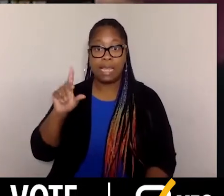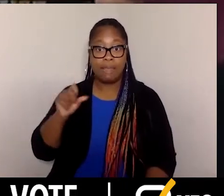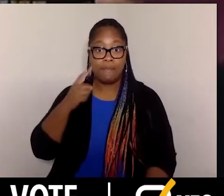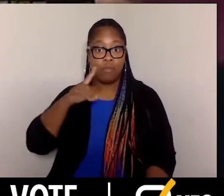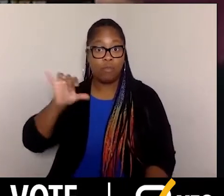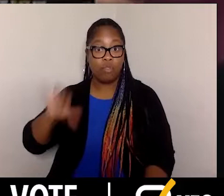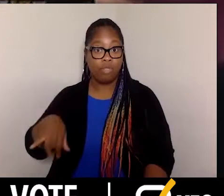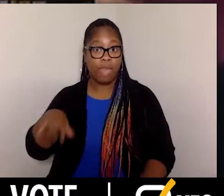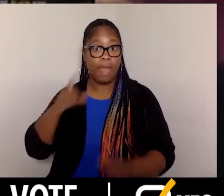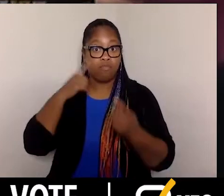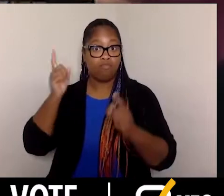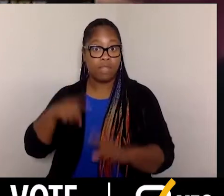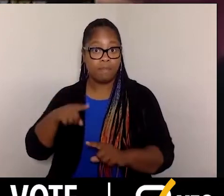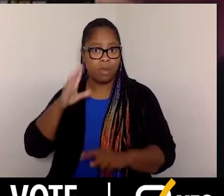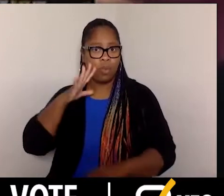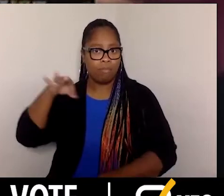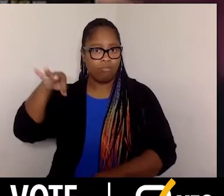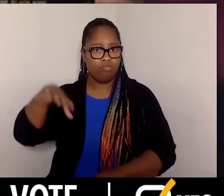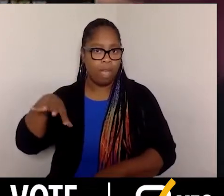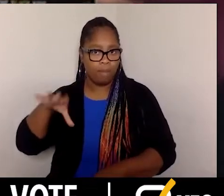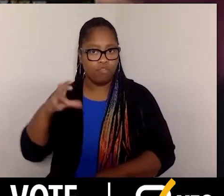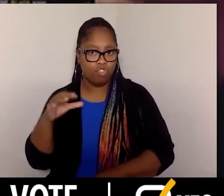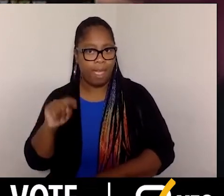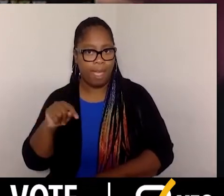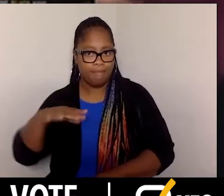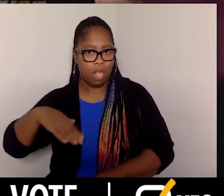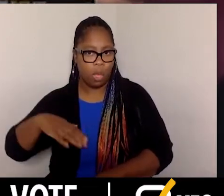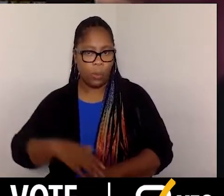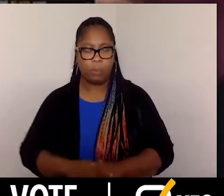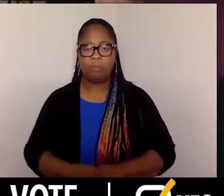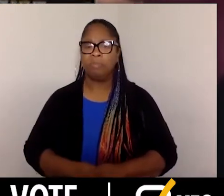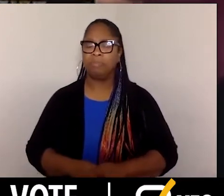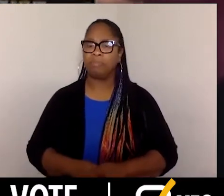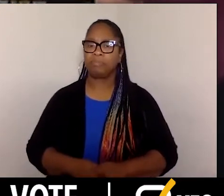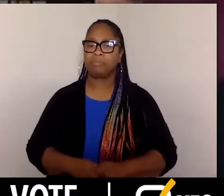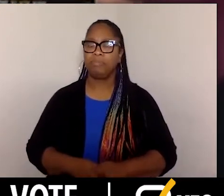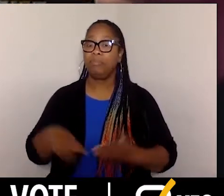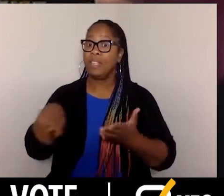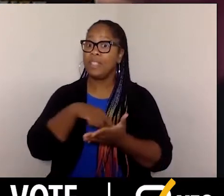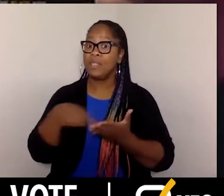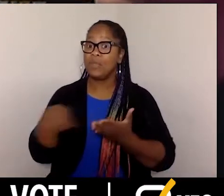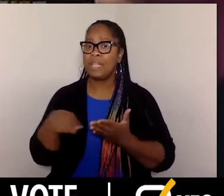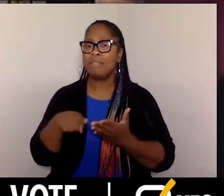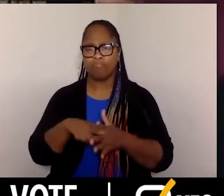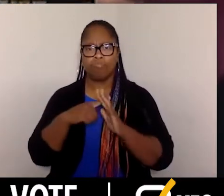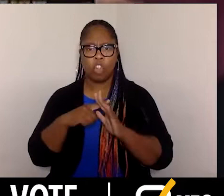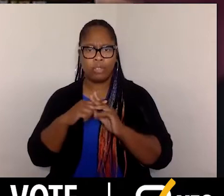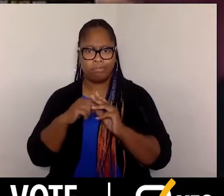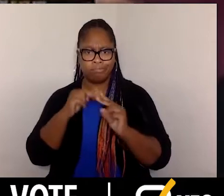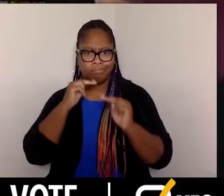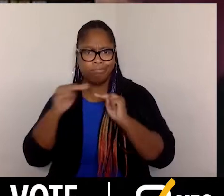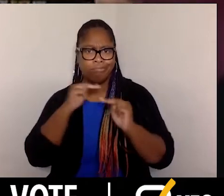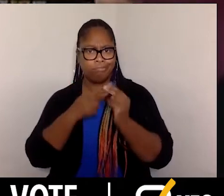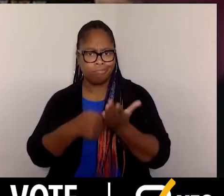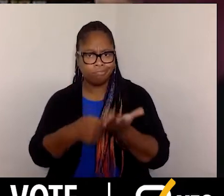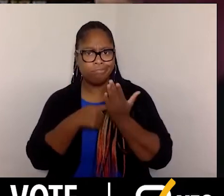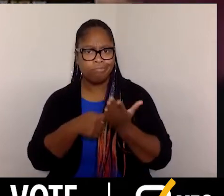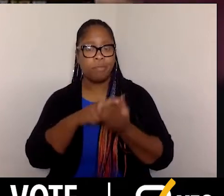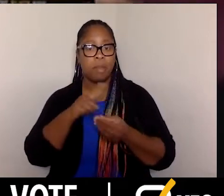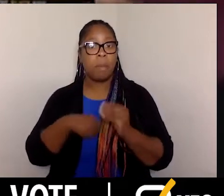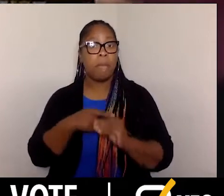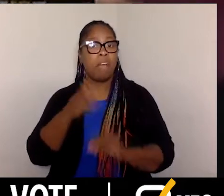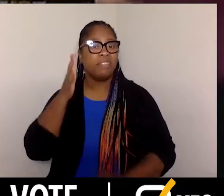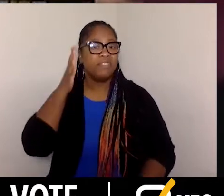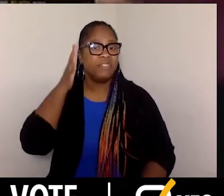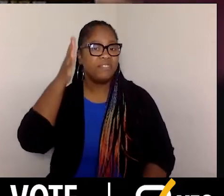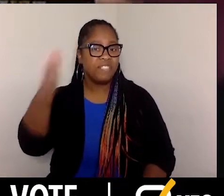chat below. This week, we also began bargaining with the district on an eventual physical